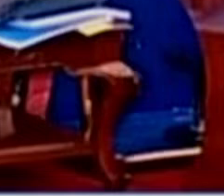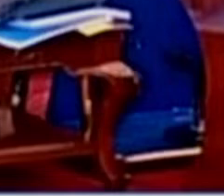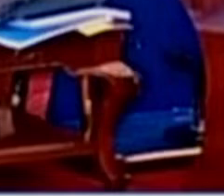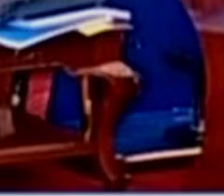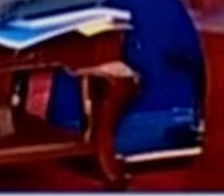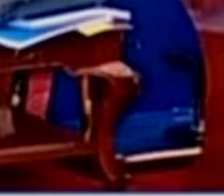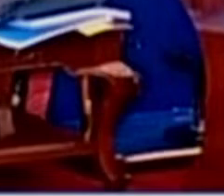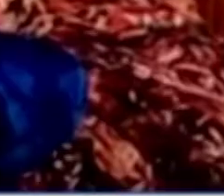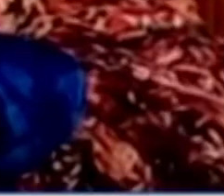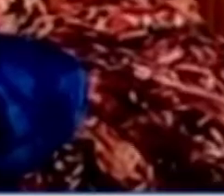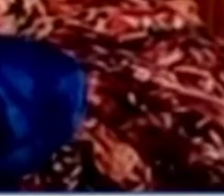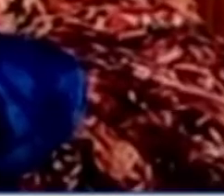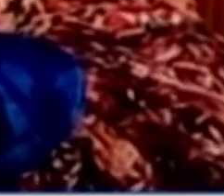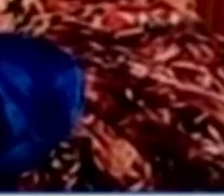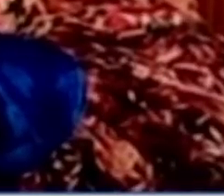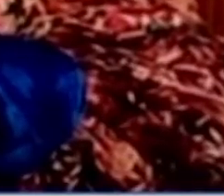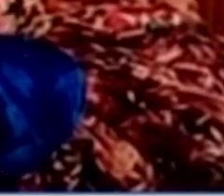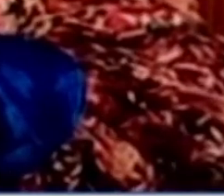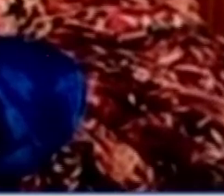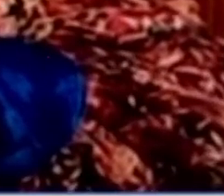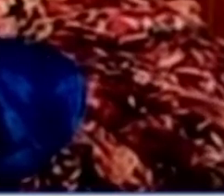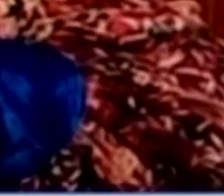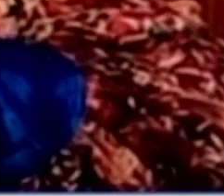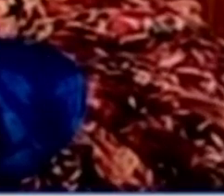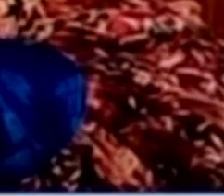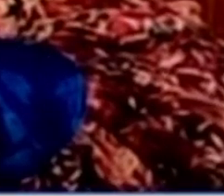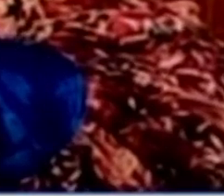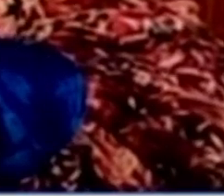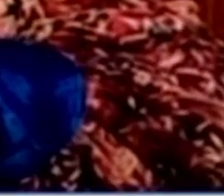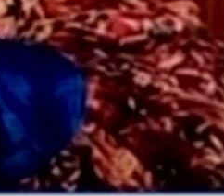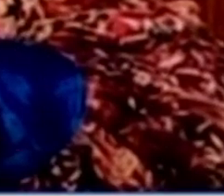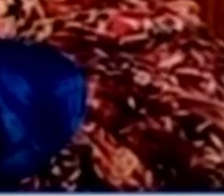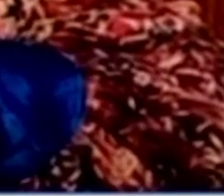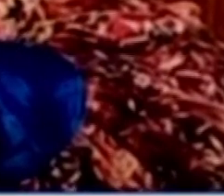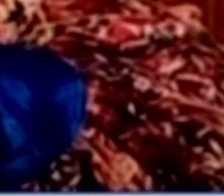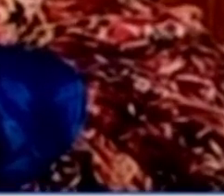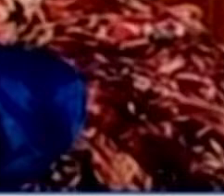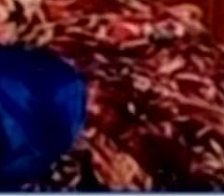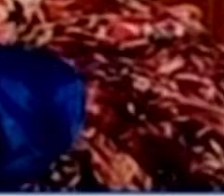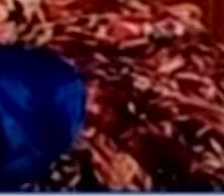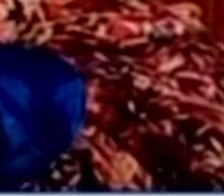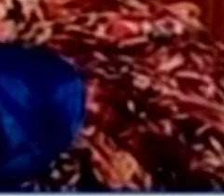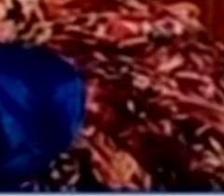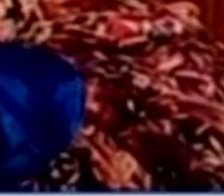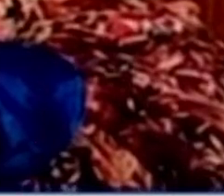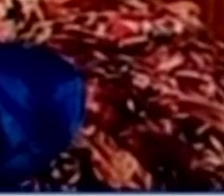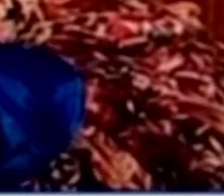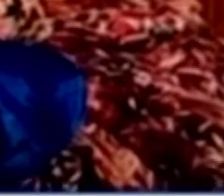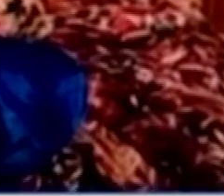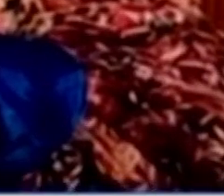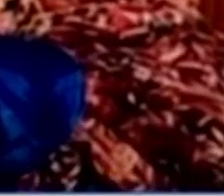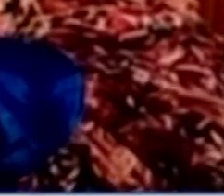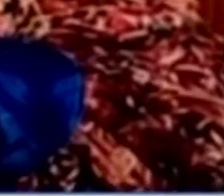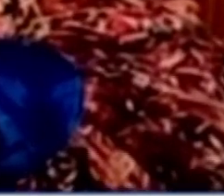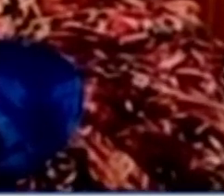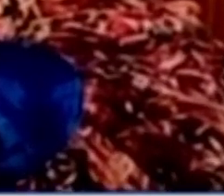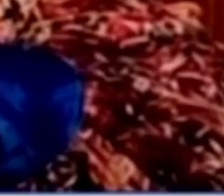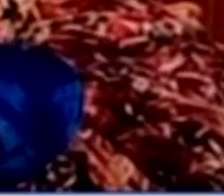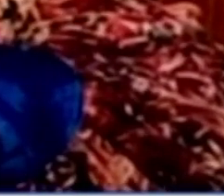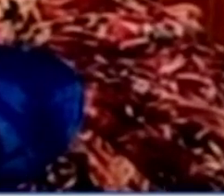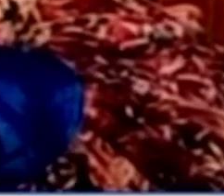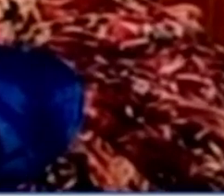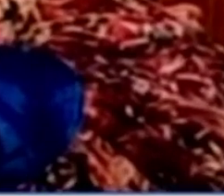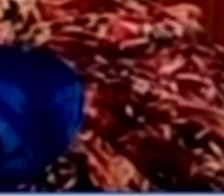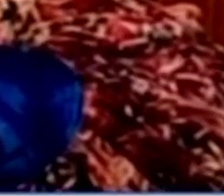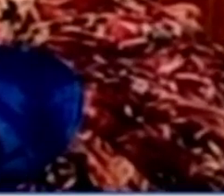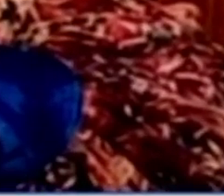she is in which job group? Susan, Karaina Susan Gitura is appointed to HAT Job Group R,